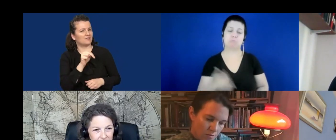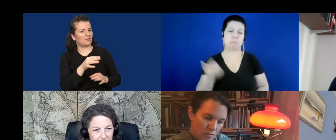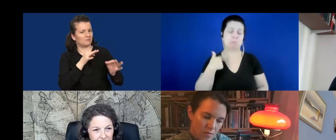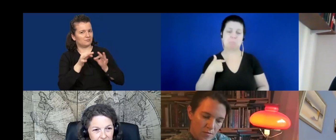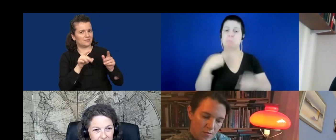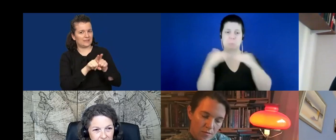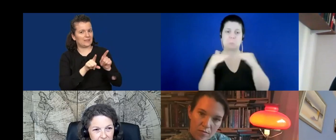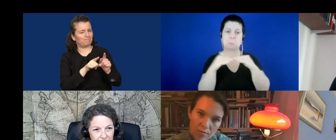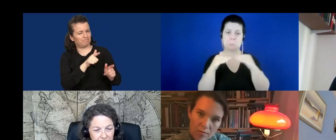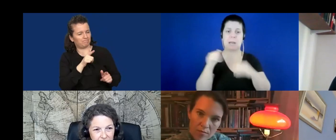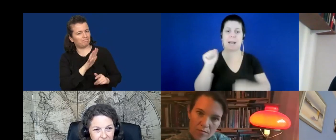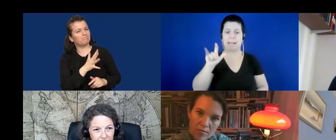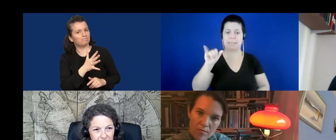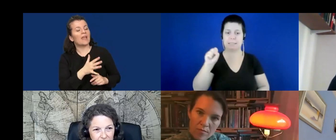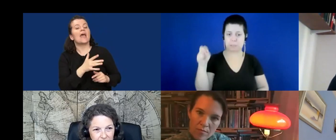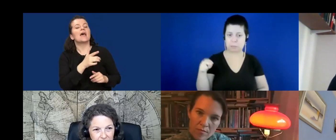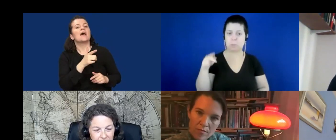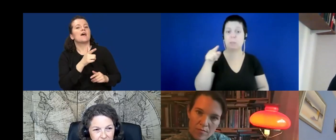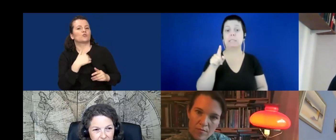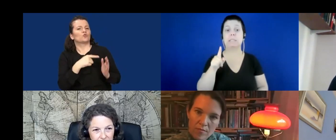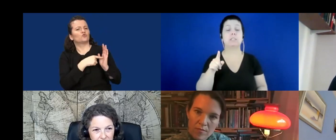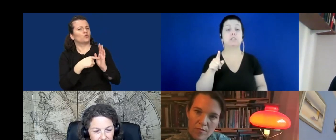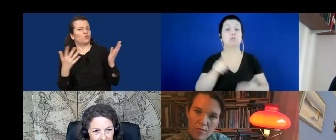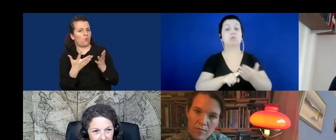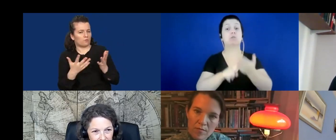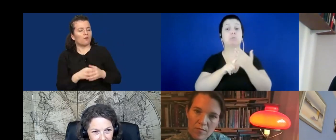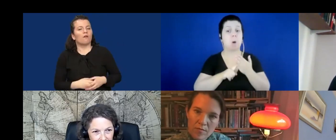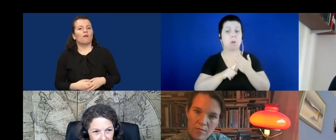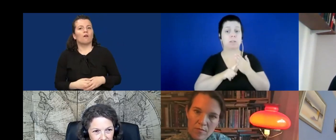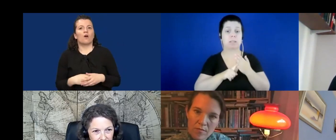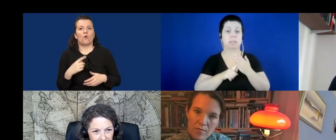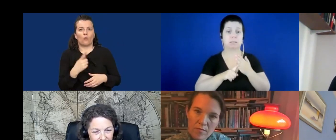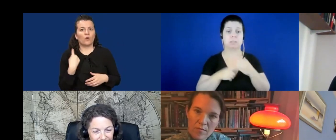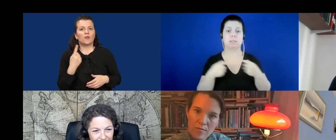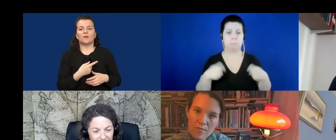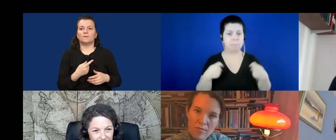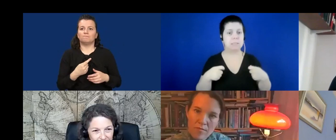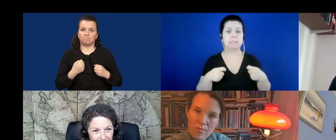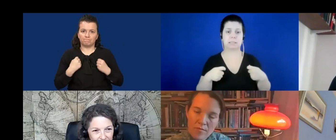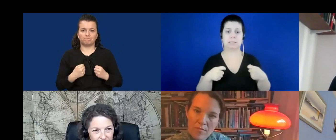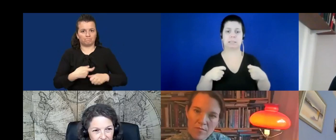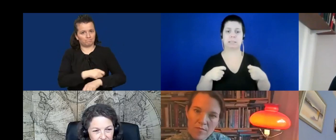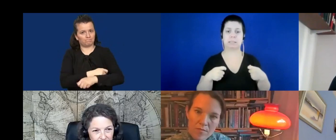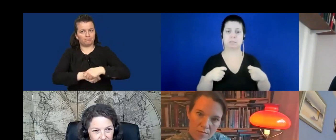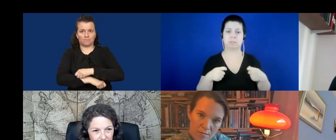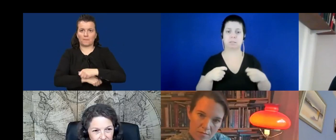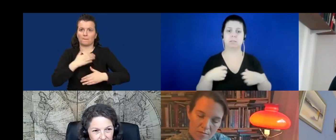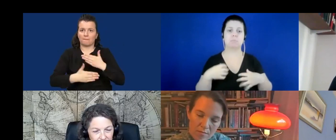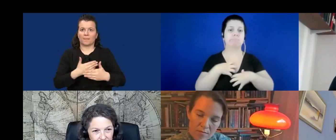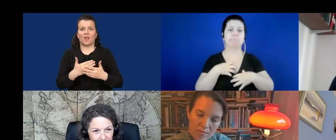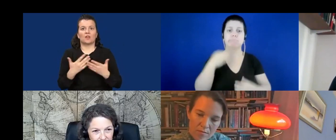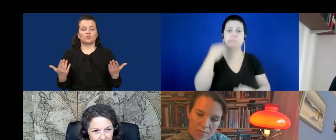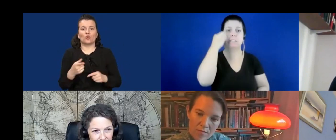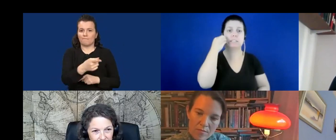this really shows us the need, as we've mentioned before, to kind of bake in authentic lived experience into